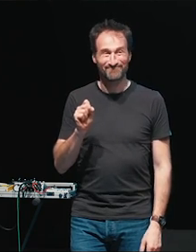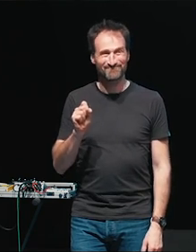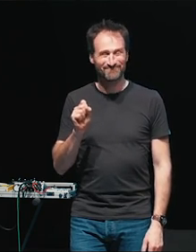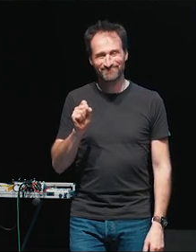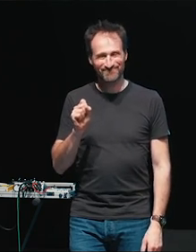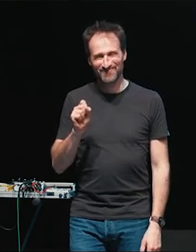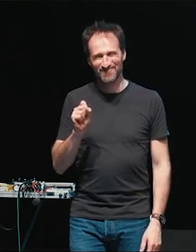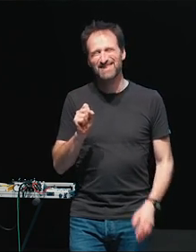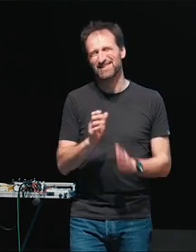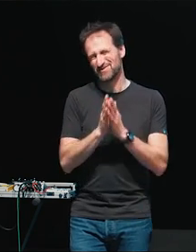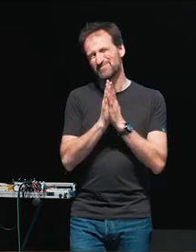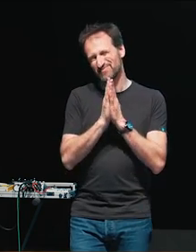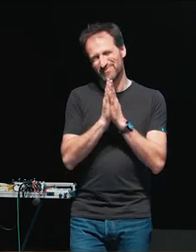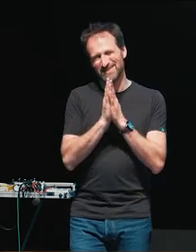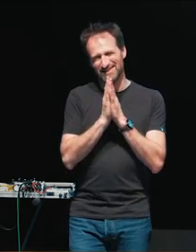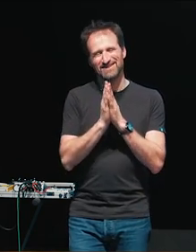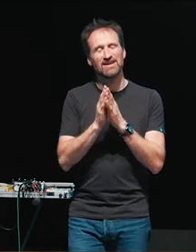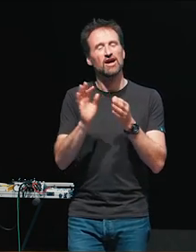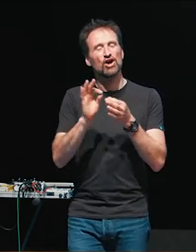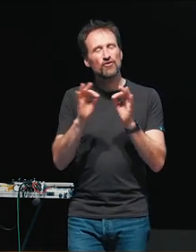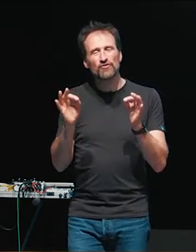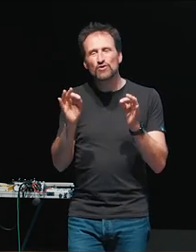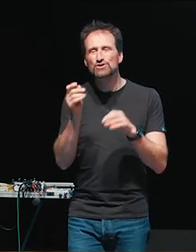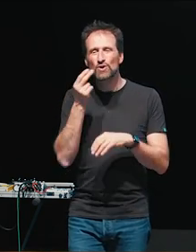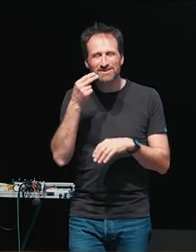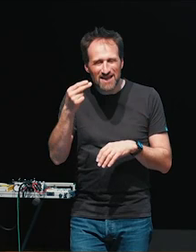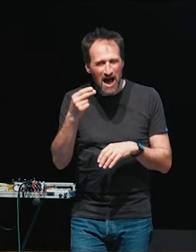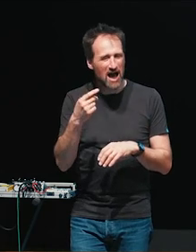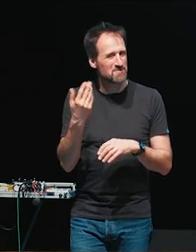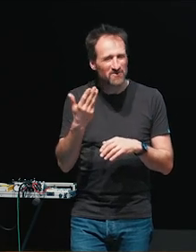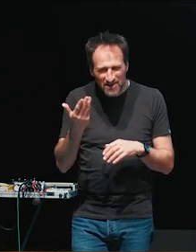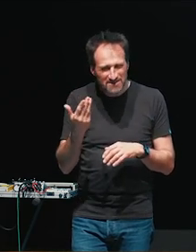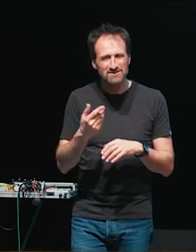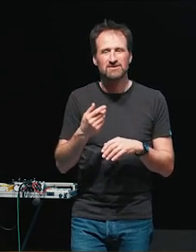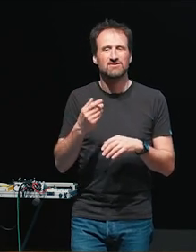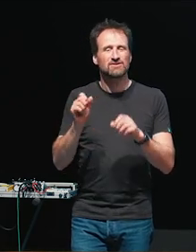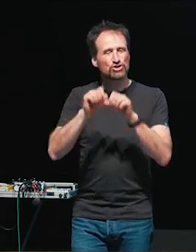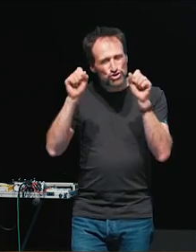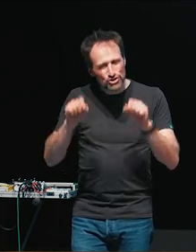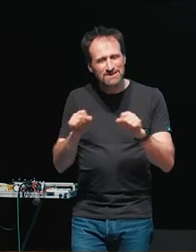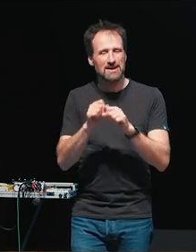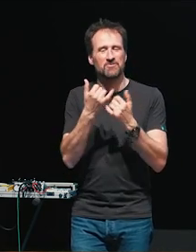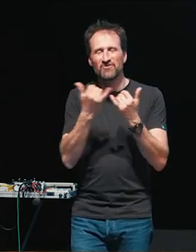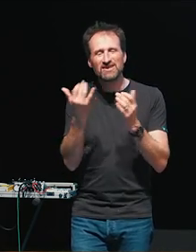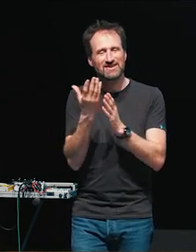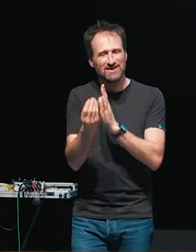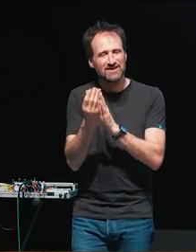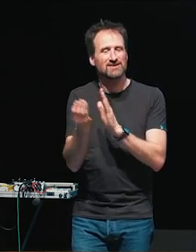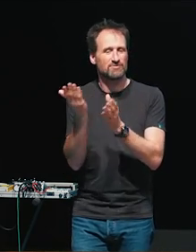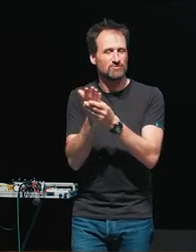So please say what your function name is. You know, have a system to record it. And where this